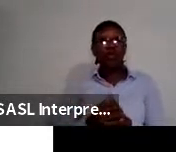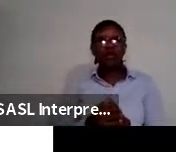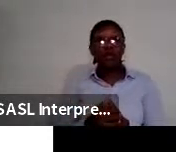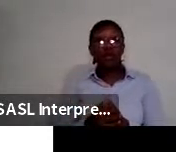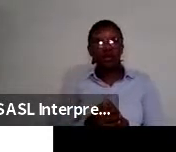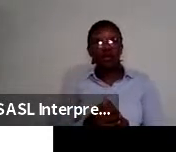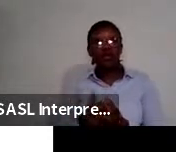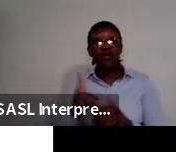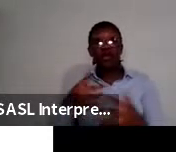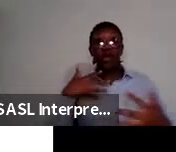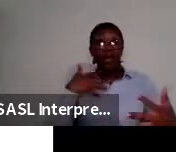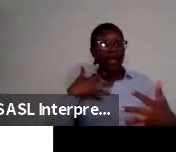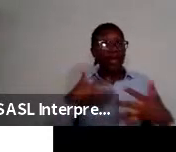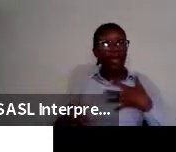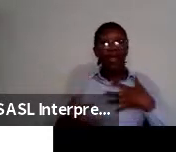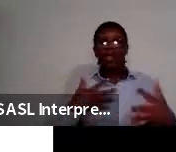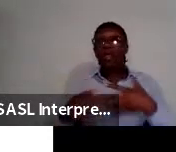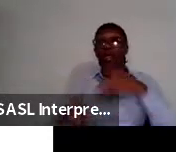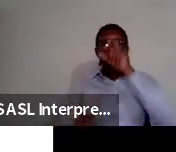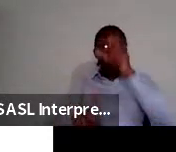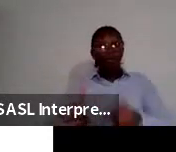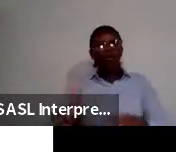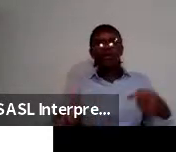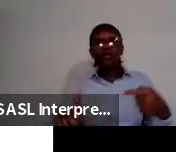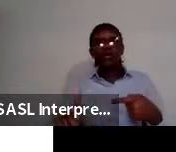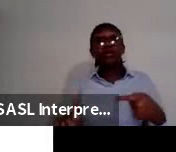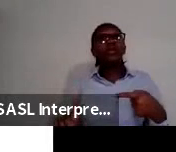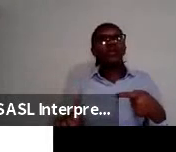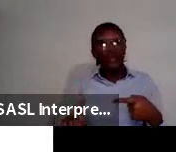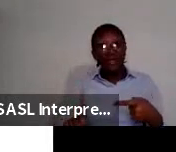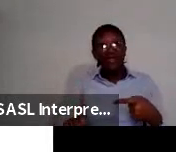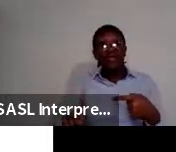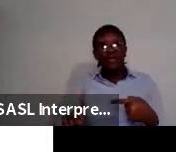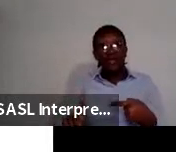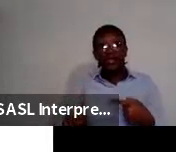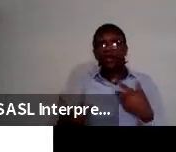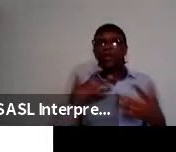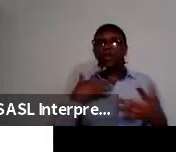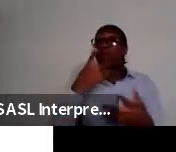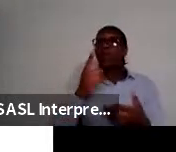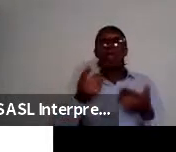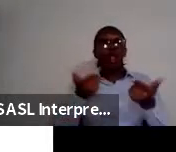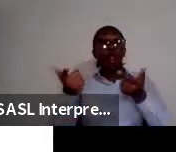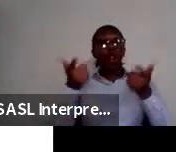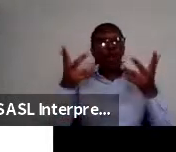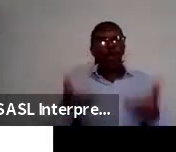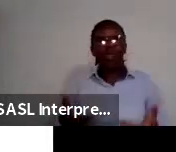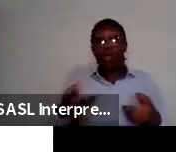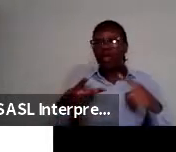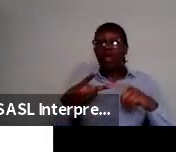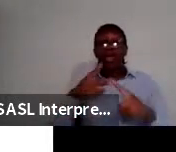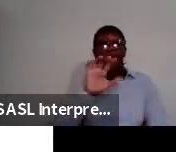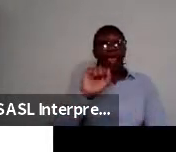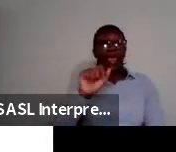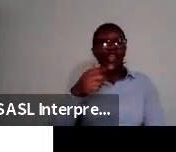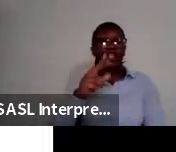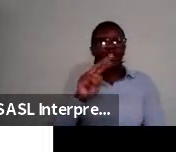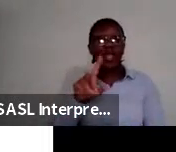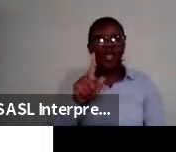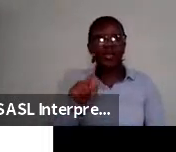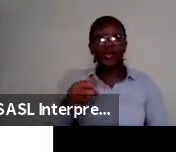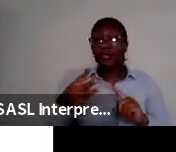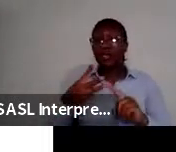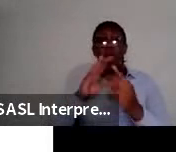any person of interest in the protected goods, be it a lawyer, an agent, or a representative of